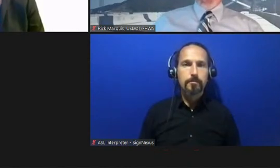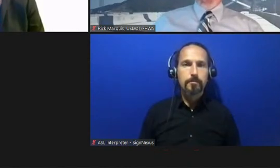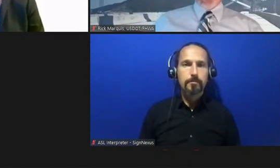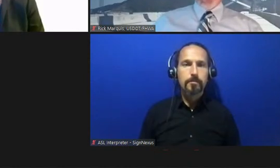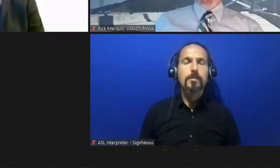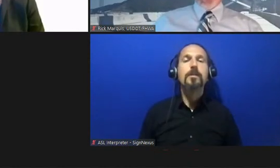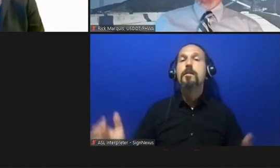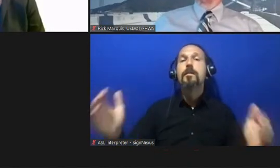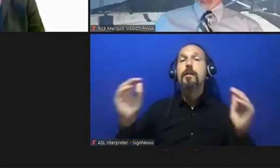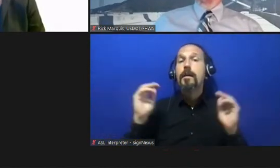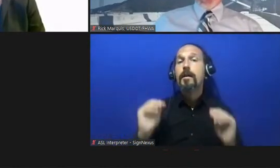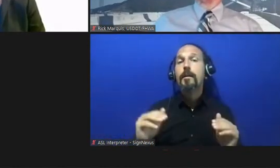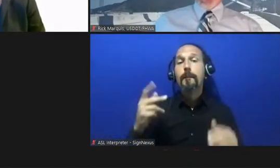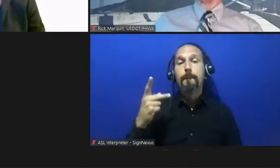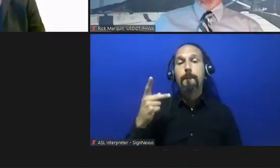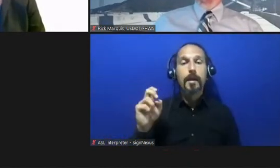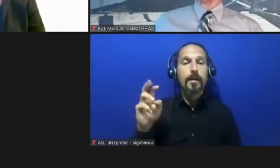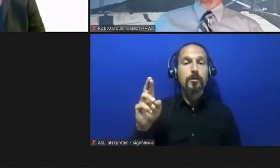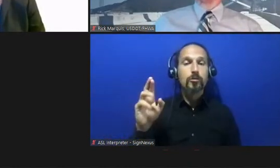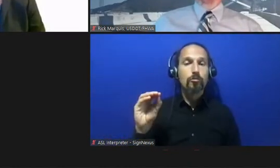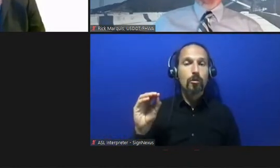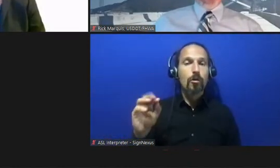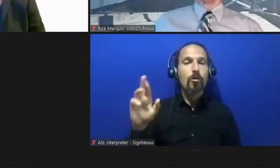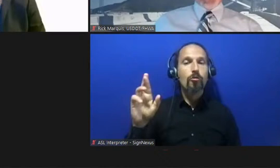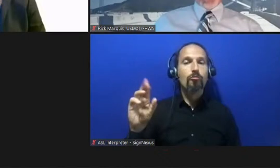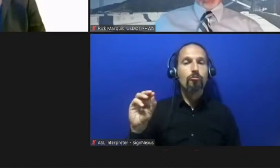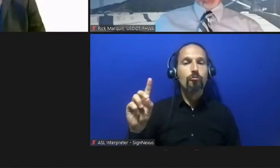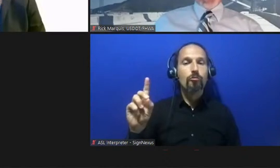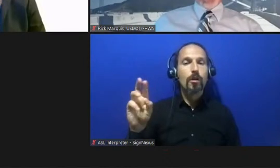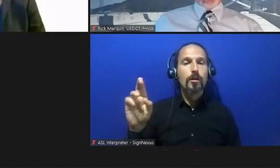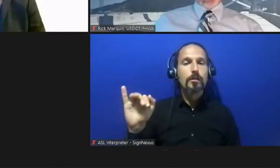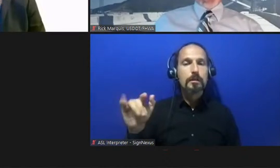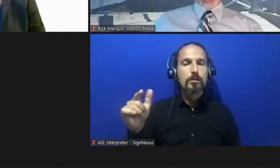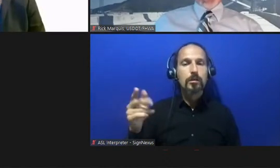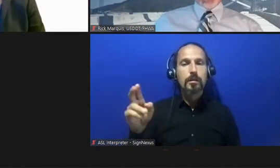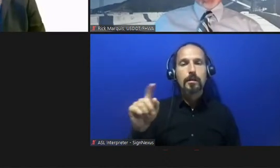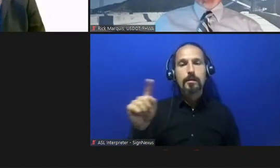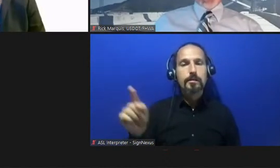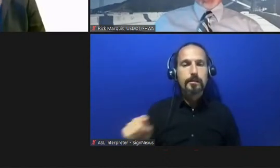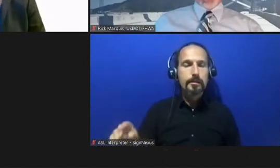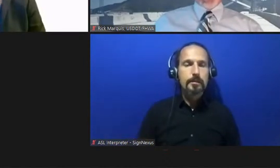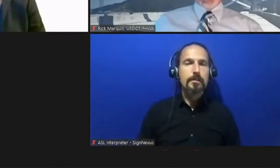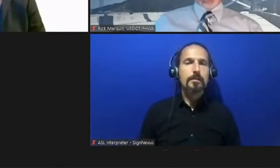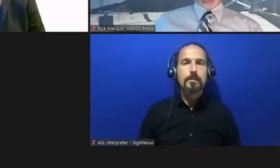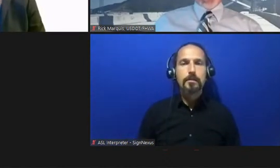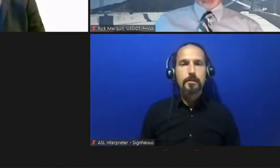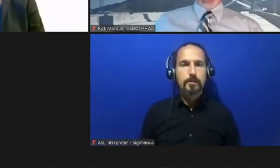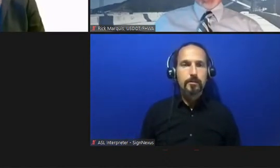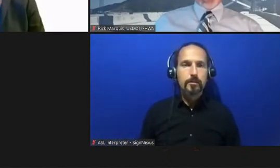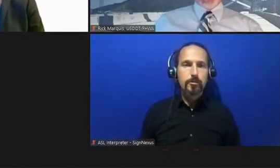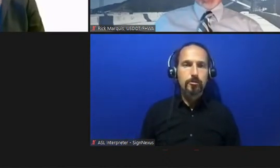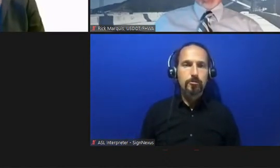our next speaker is pedro rodriguez followed by michael gentile